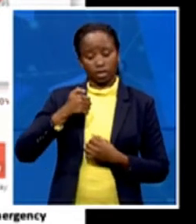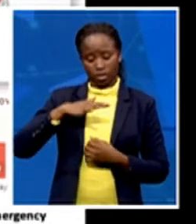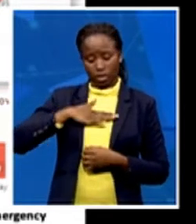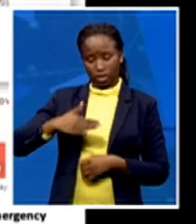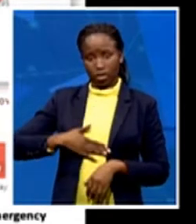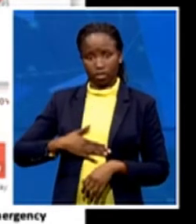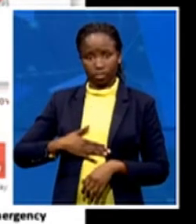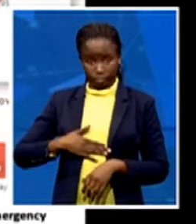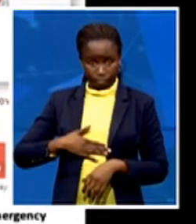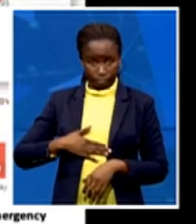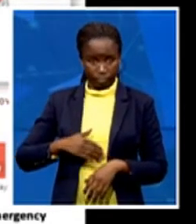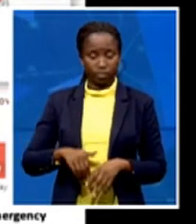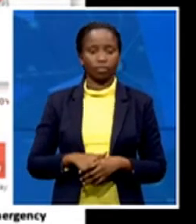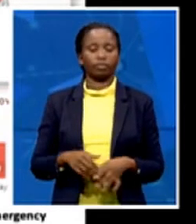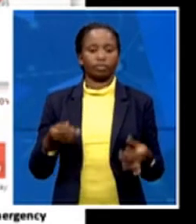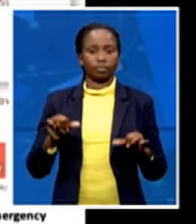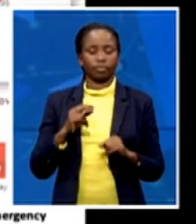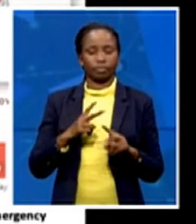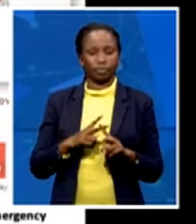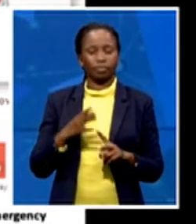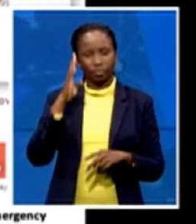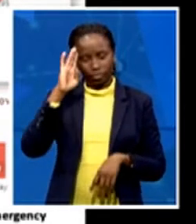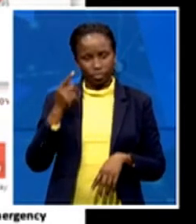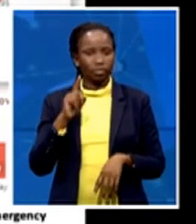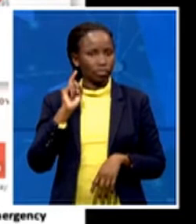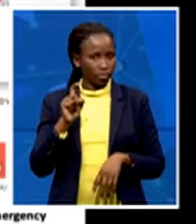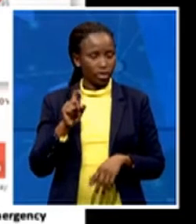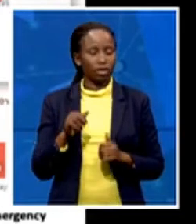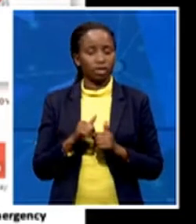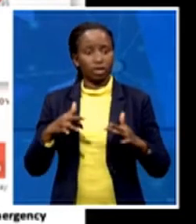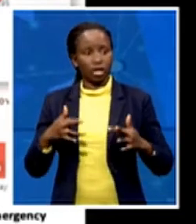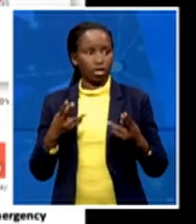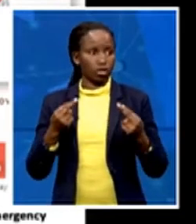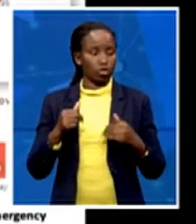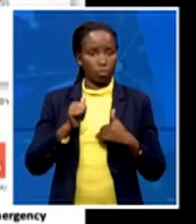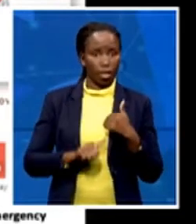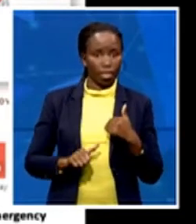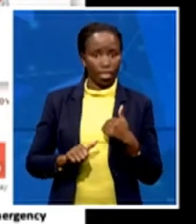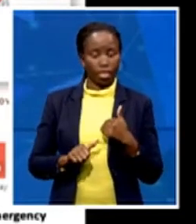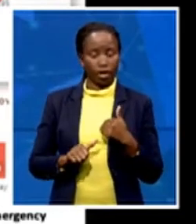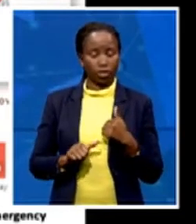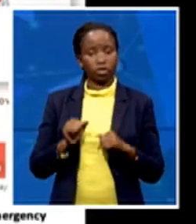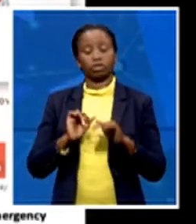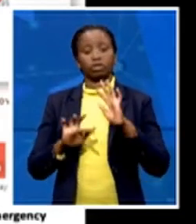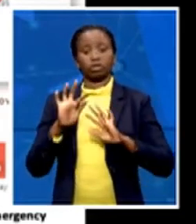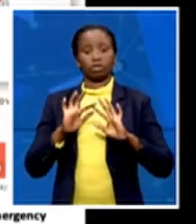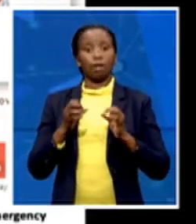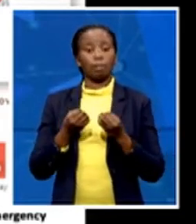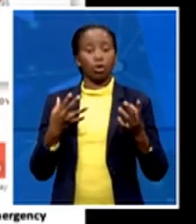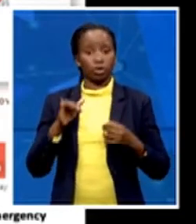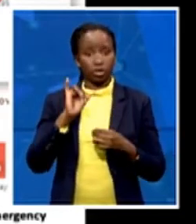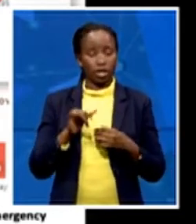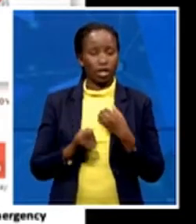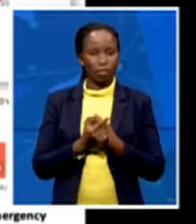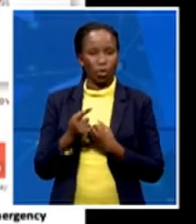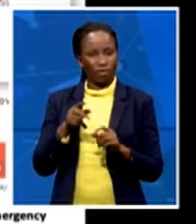know that it's high at the beginning of the month and high at the end of the month. Half of this is due to interpersonal violence, and we know that these are preventable,